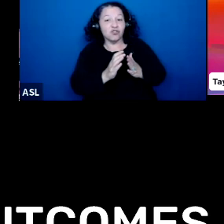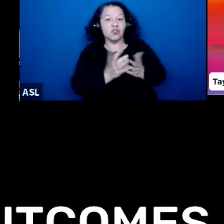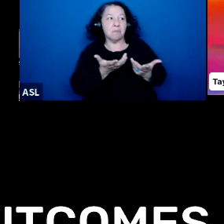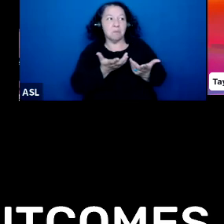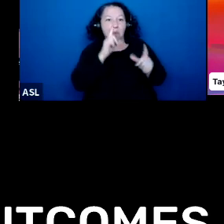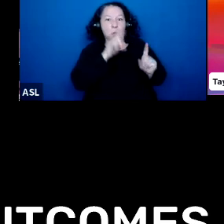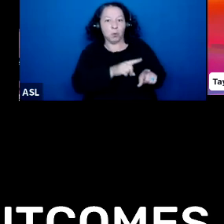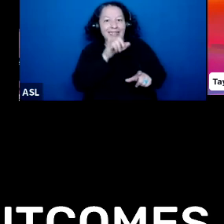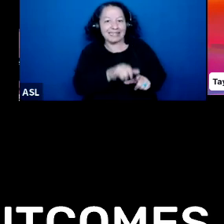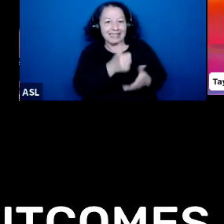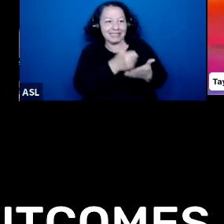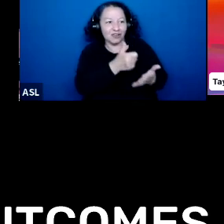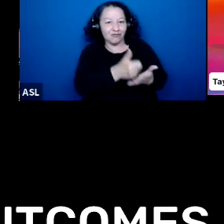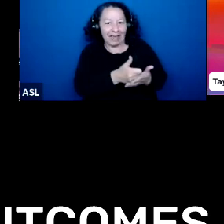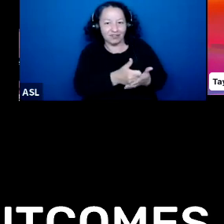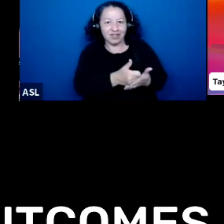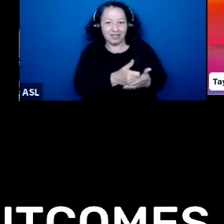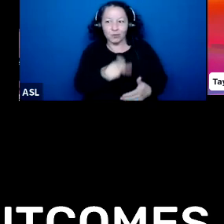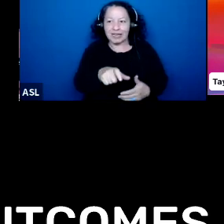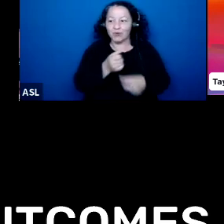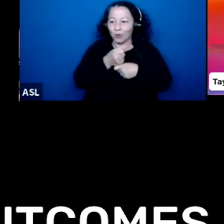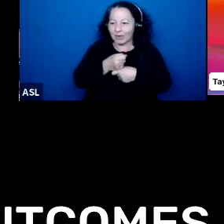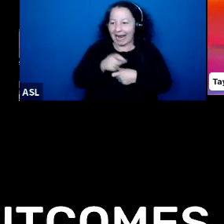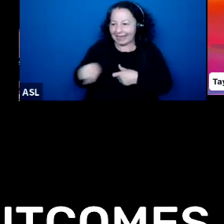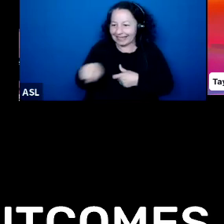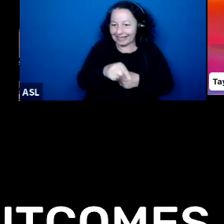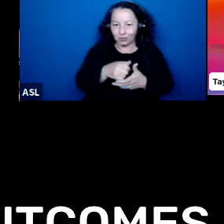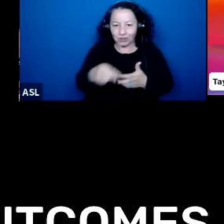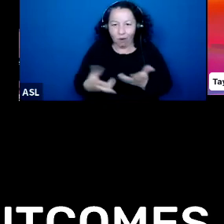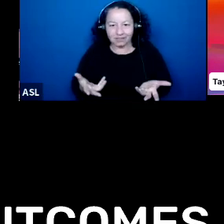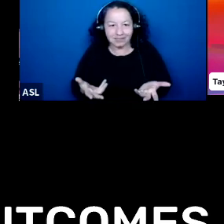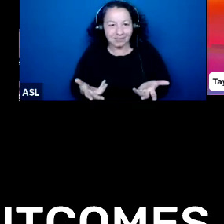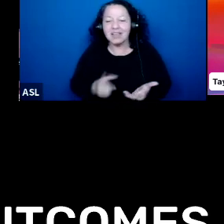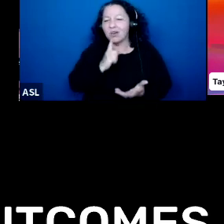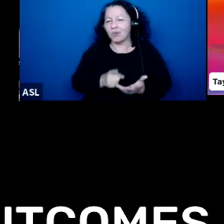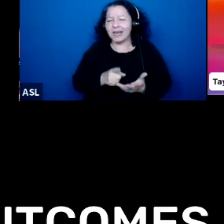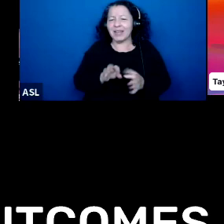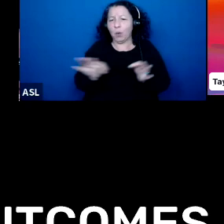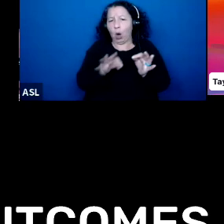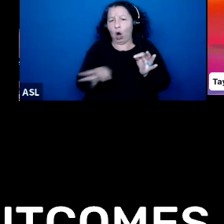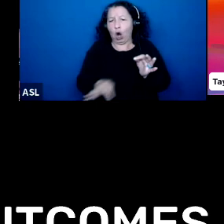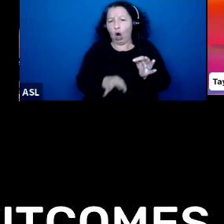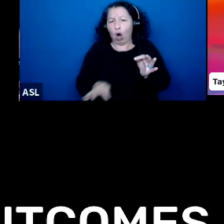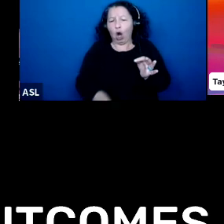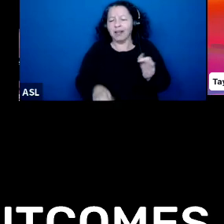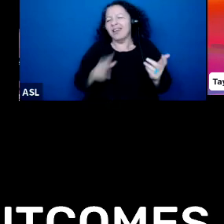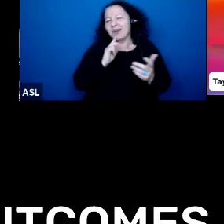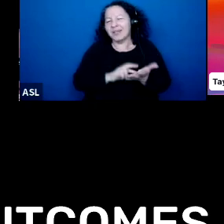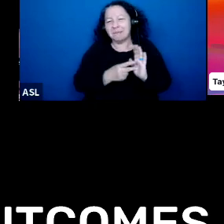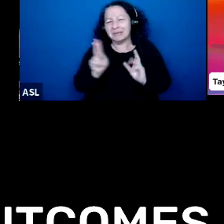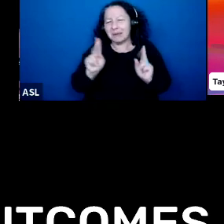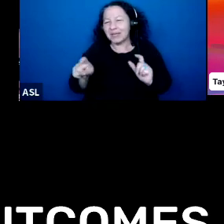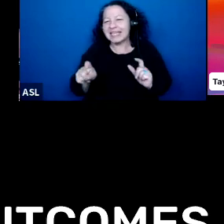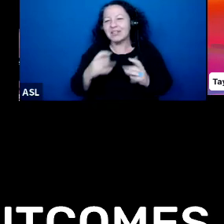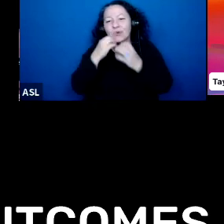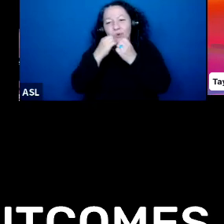leadership buys into the interventions needed to produce them." That's a really wordy way of saying people need to give a crap to